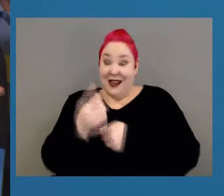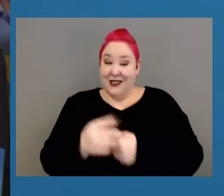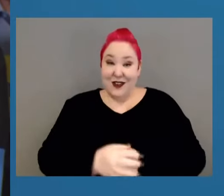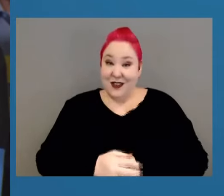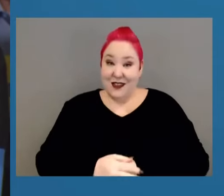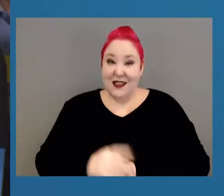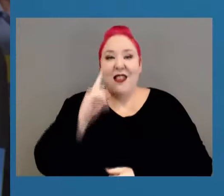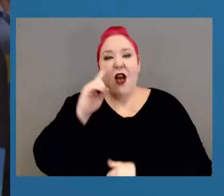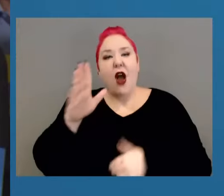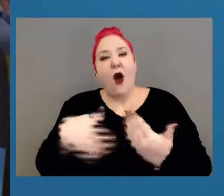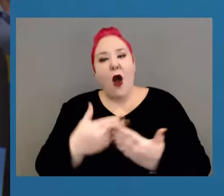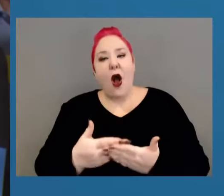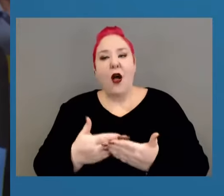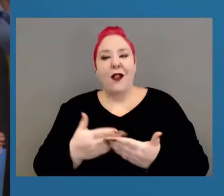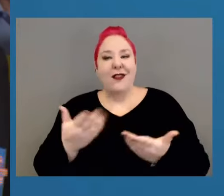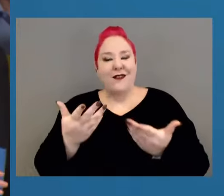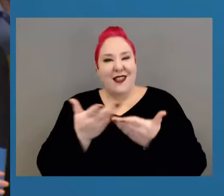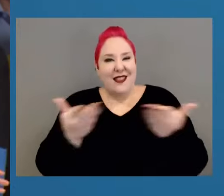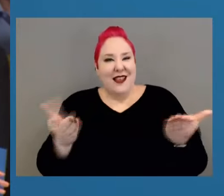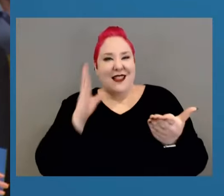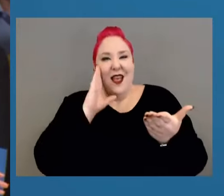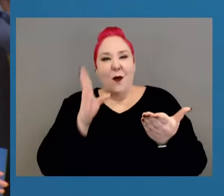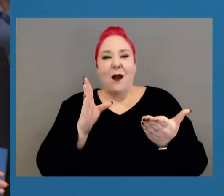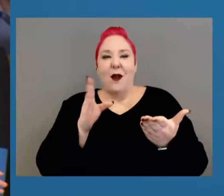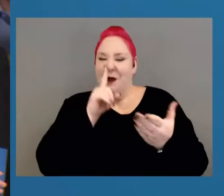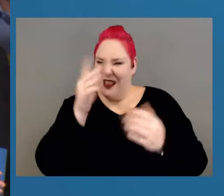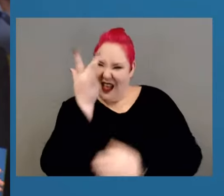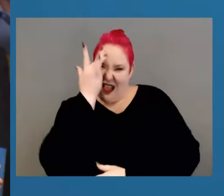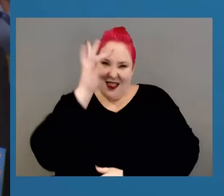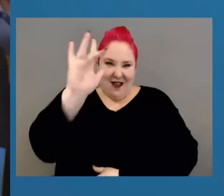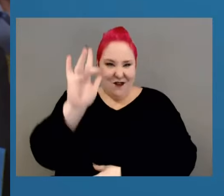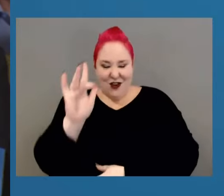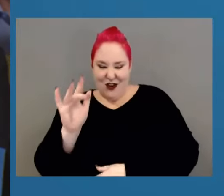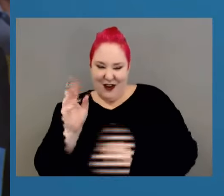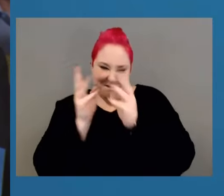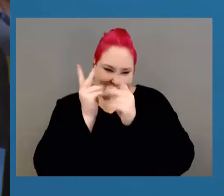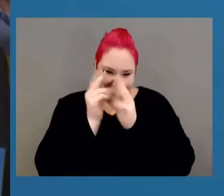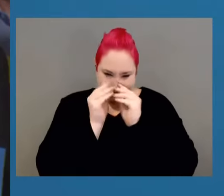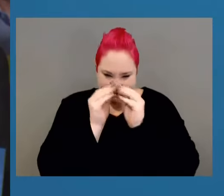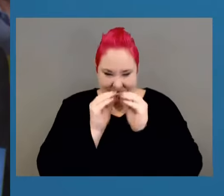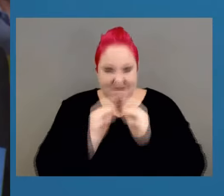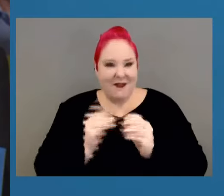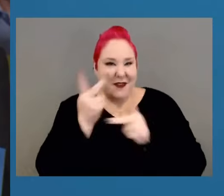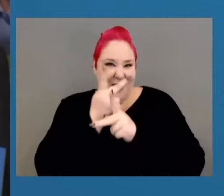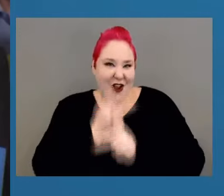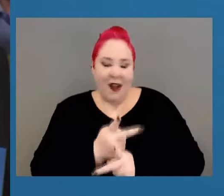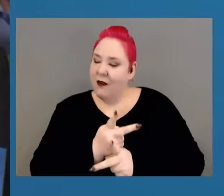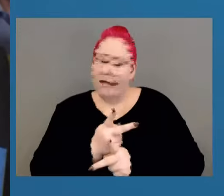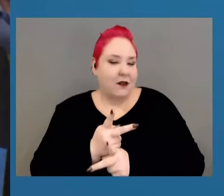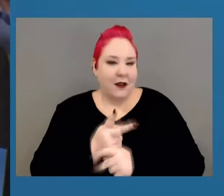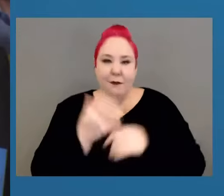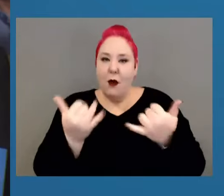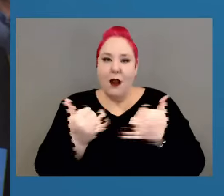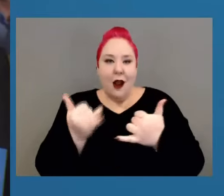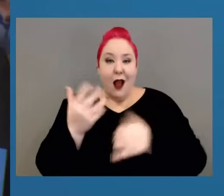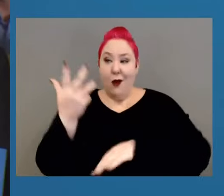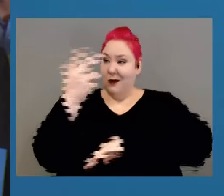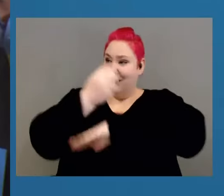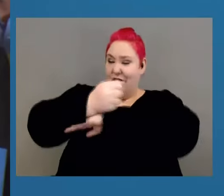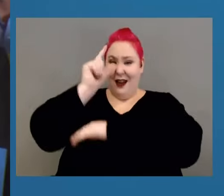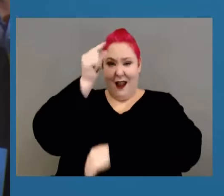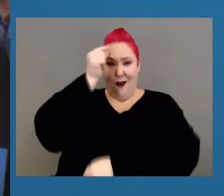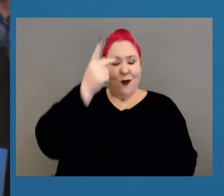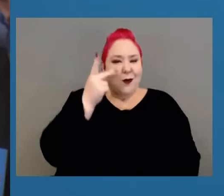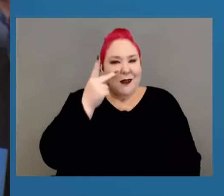bad stuff after their election. They thought they were being really clever about this. But right now, with the shutdown, we're going to see people literally